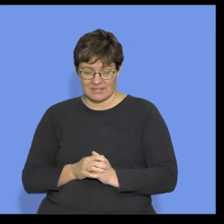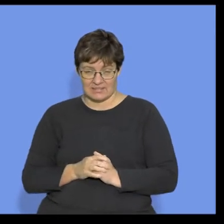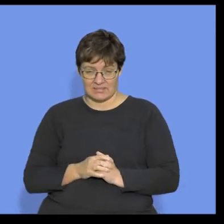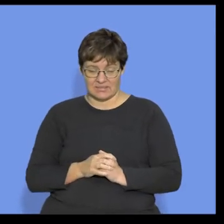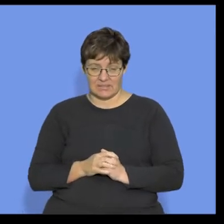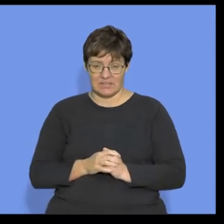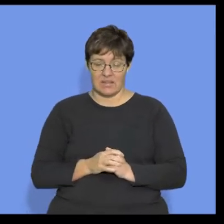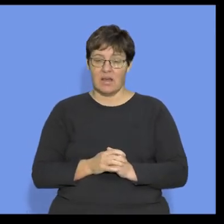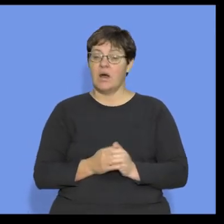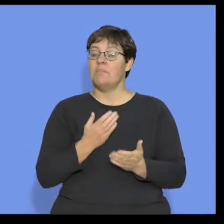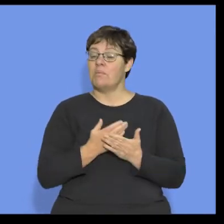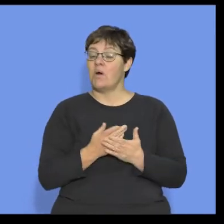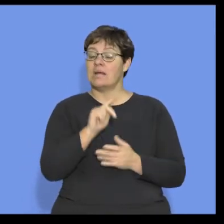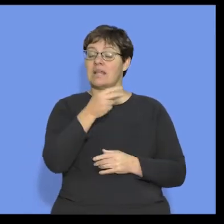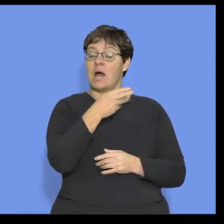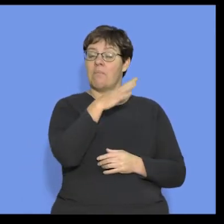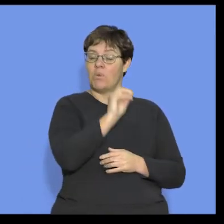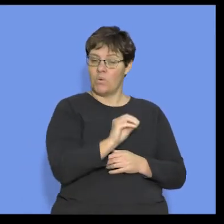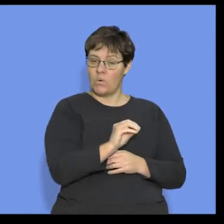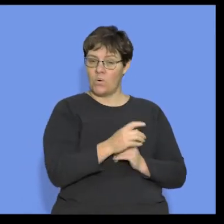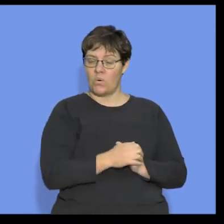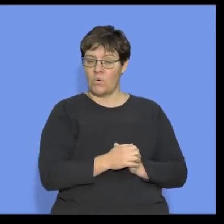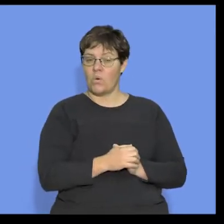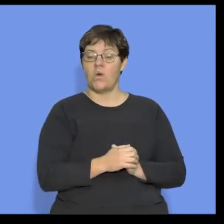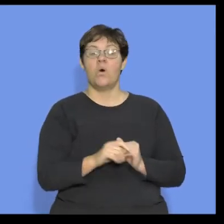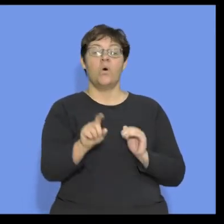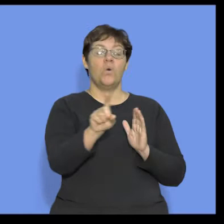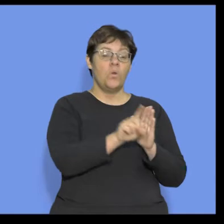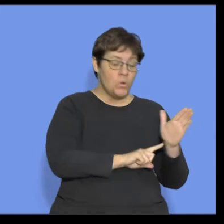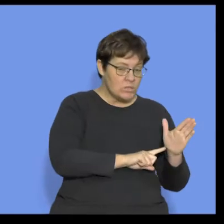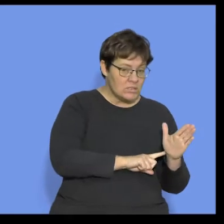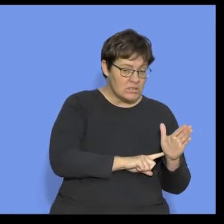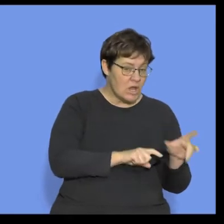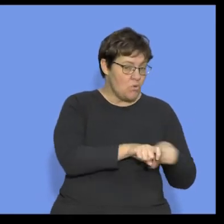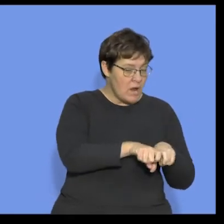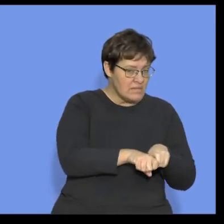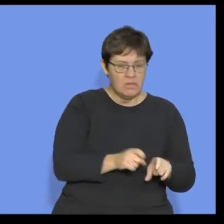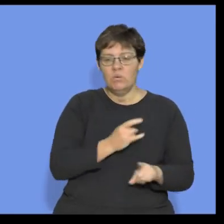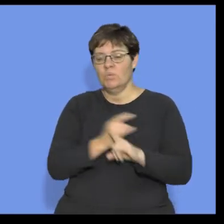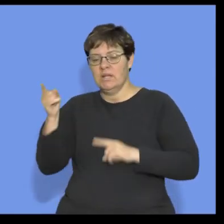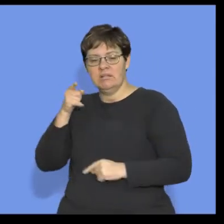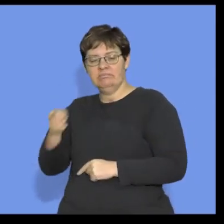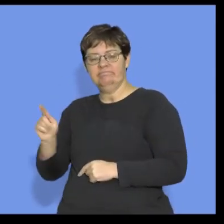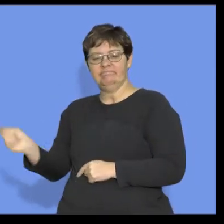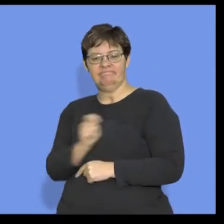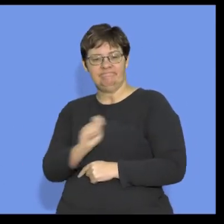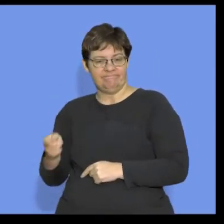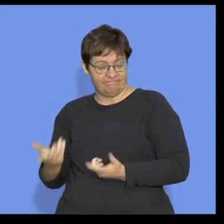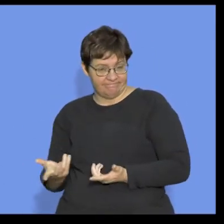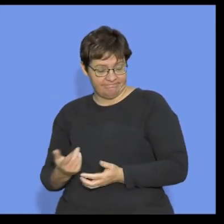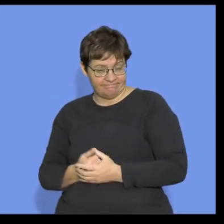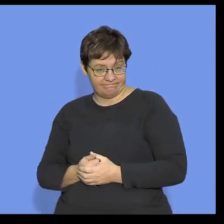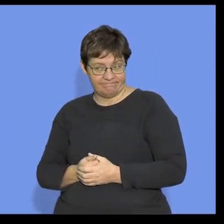Then the probability that Thabo loses the race but wins a tennis match. Okay,